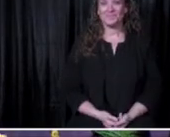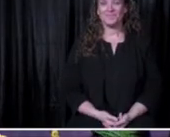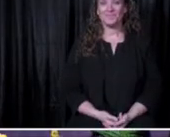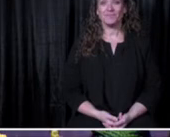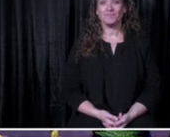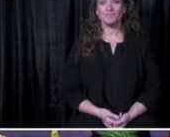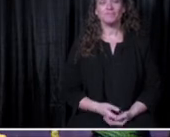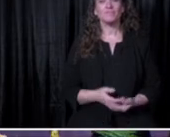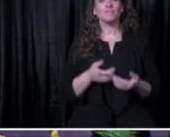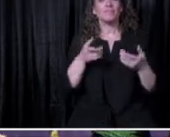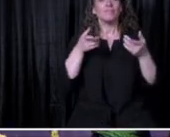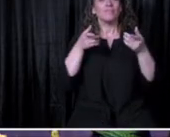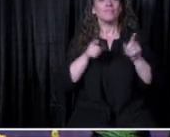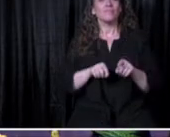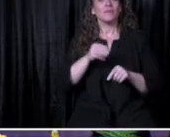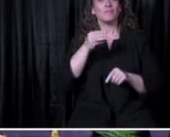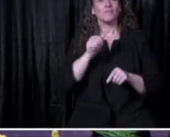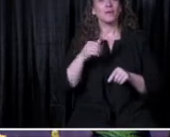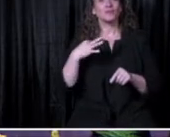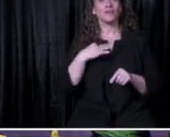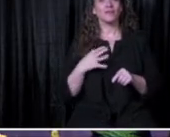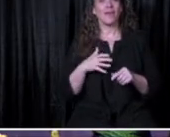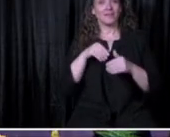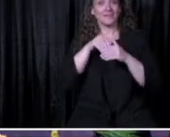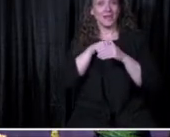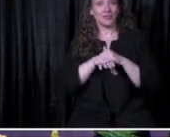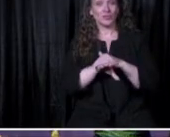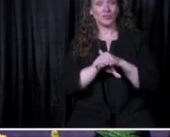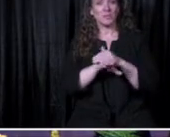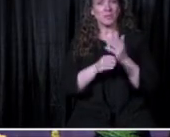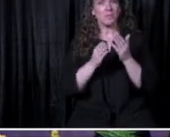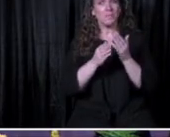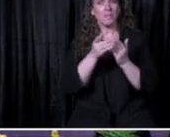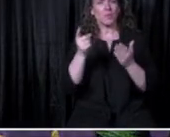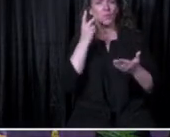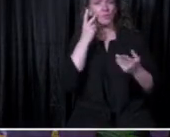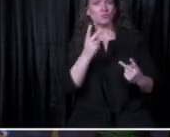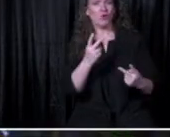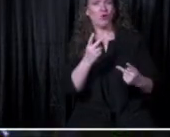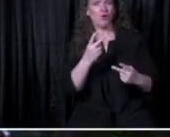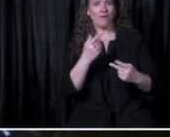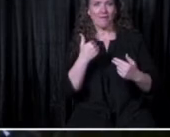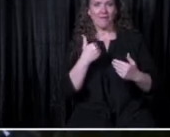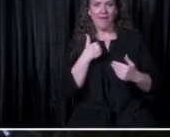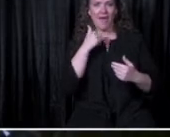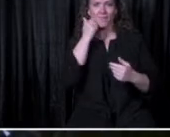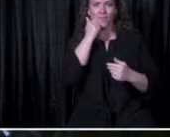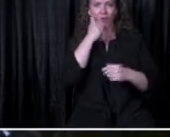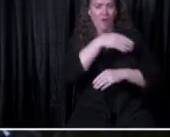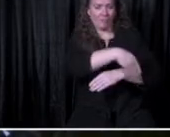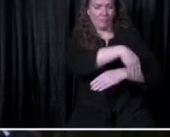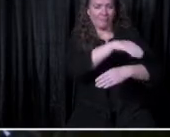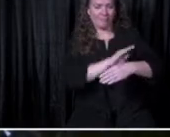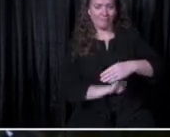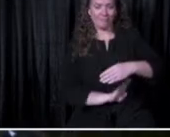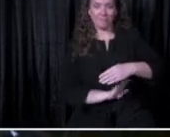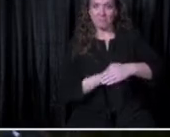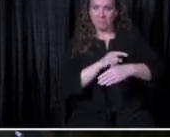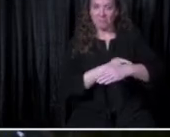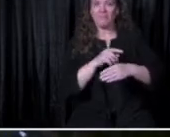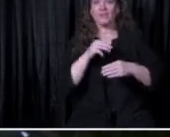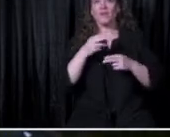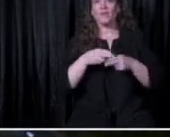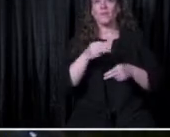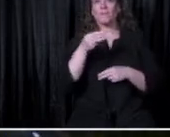As master's candidates entered the arena this afternoon, you may have noticed that they carried a cloth over their arm. This is the master's hood, and it is part